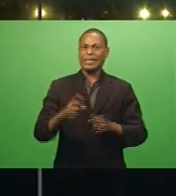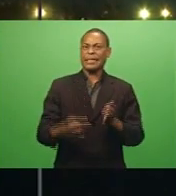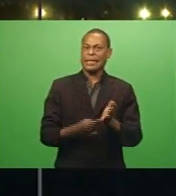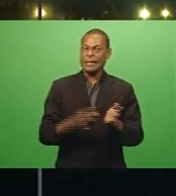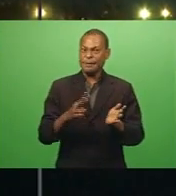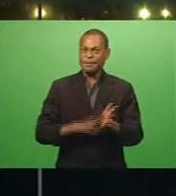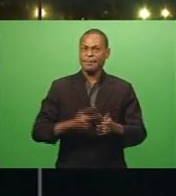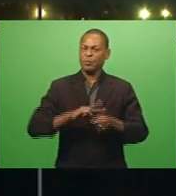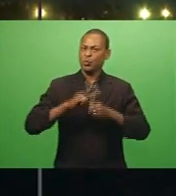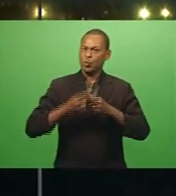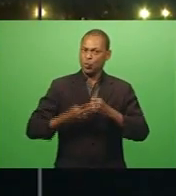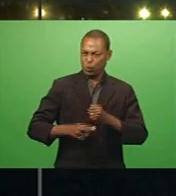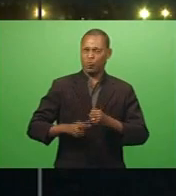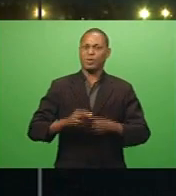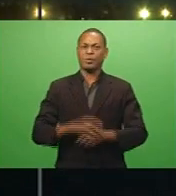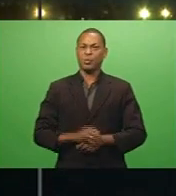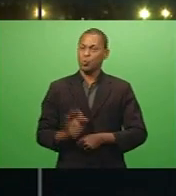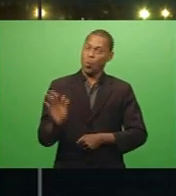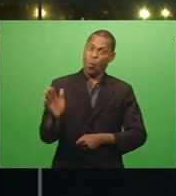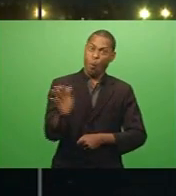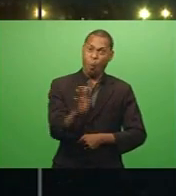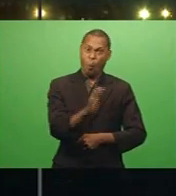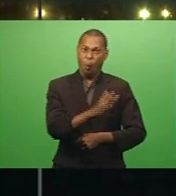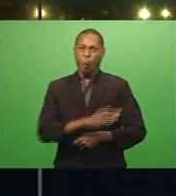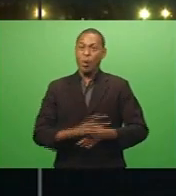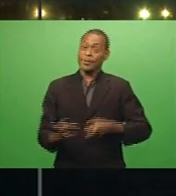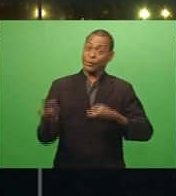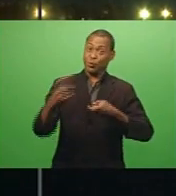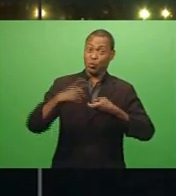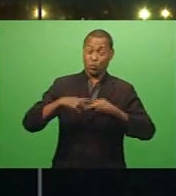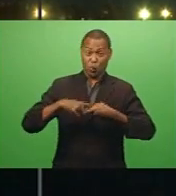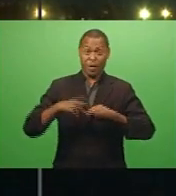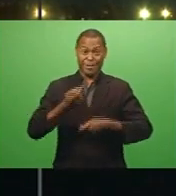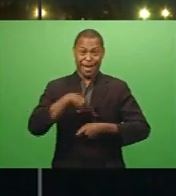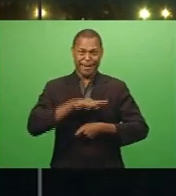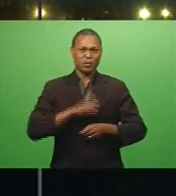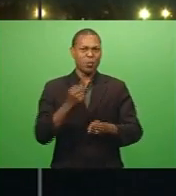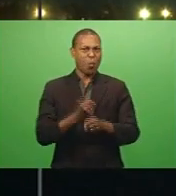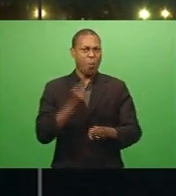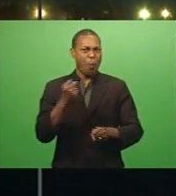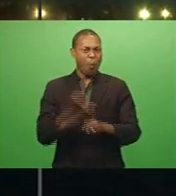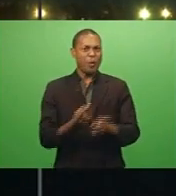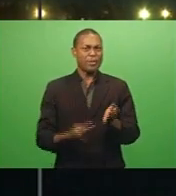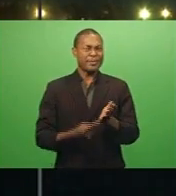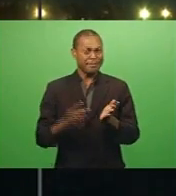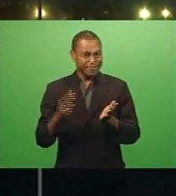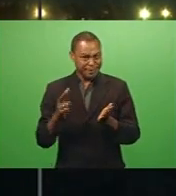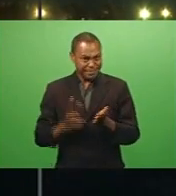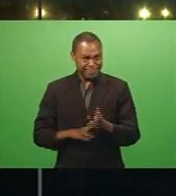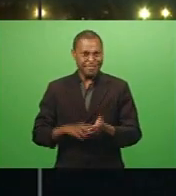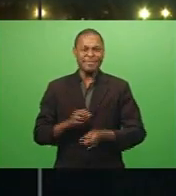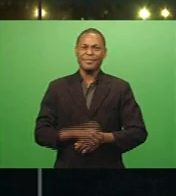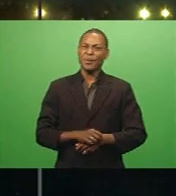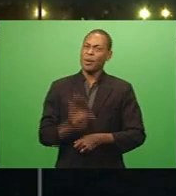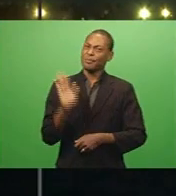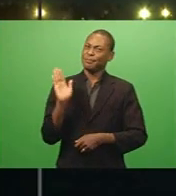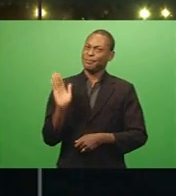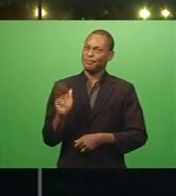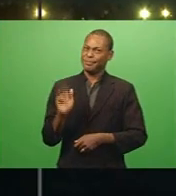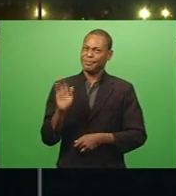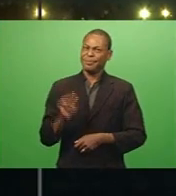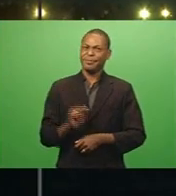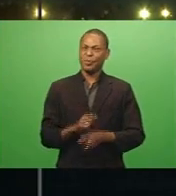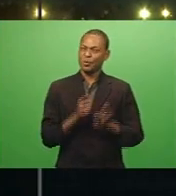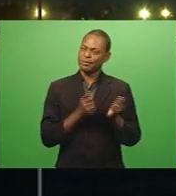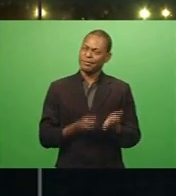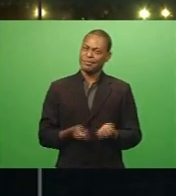Gold FM. So to all our listeners who've joined us on Gold FM for our nightly TV broadcast, we bid you a farewell and return you to